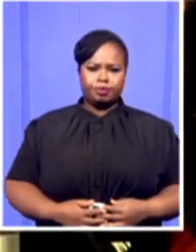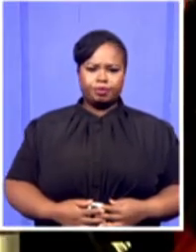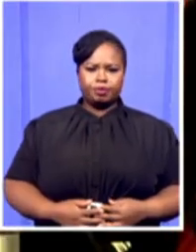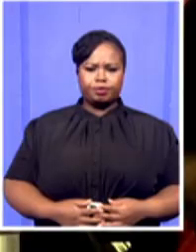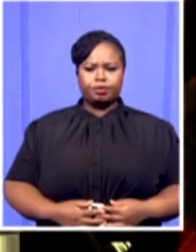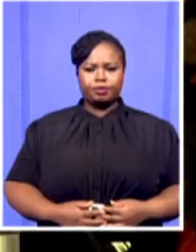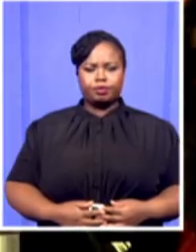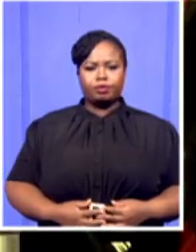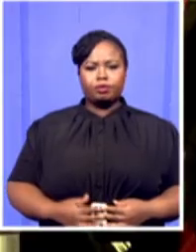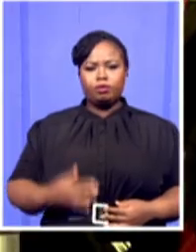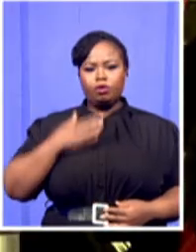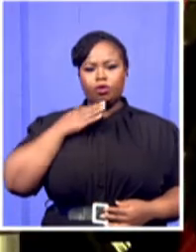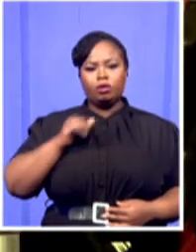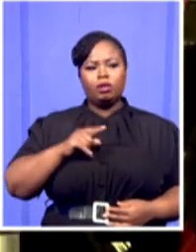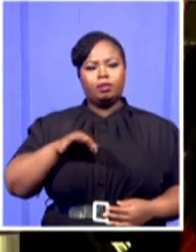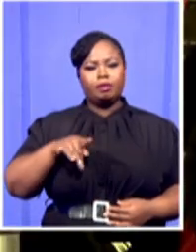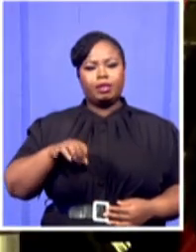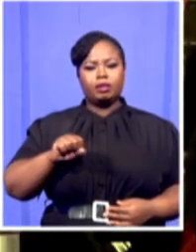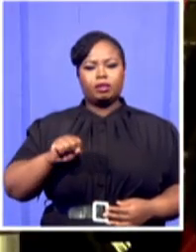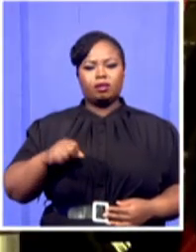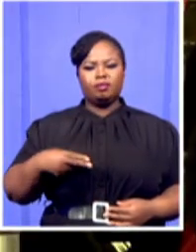Leritaming Koshipath,